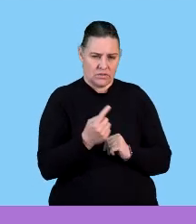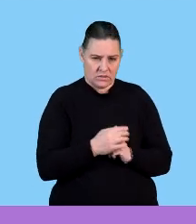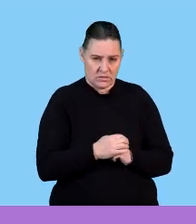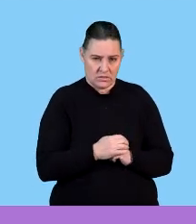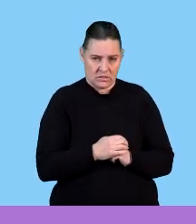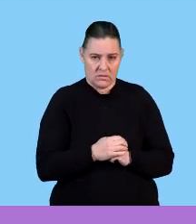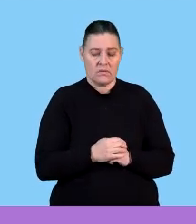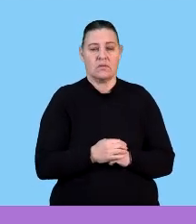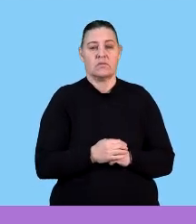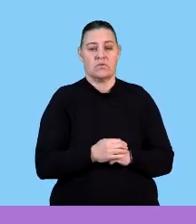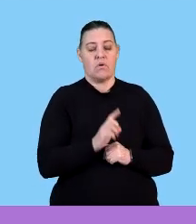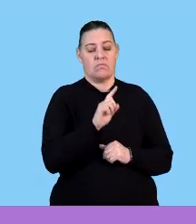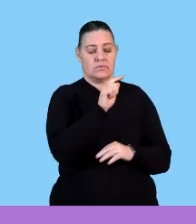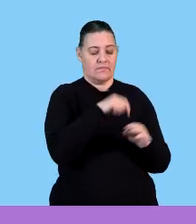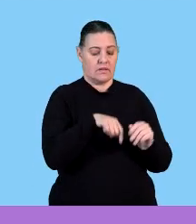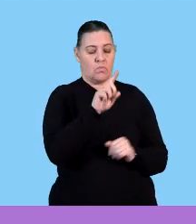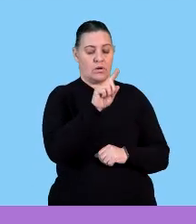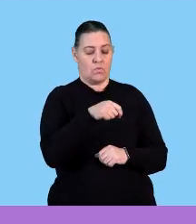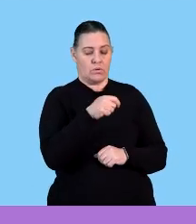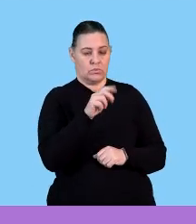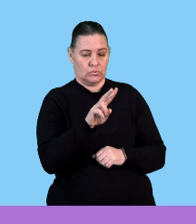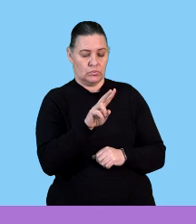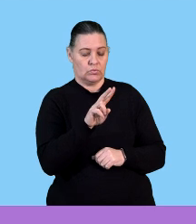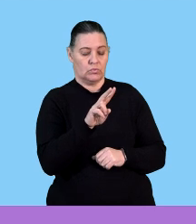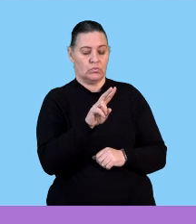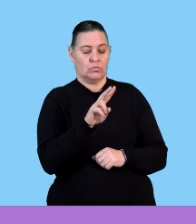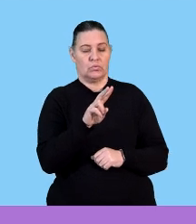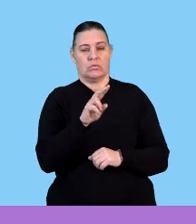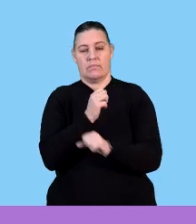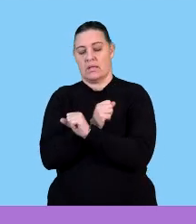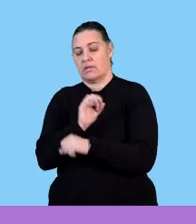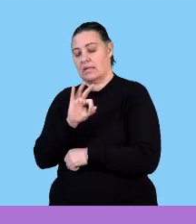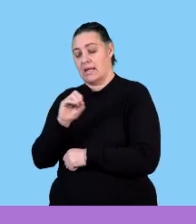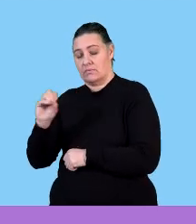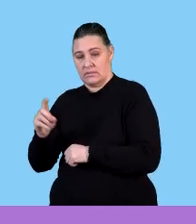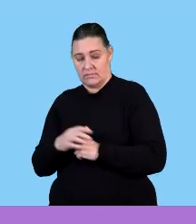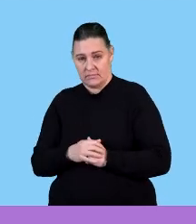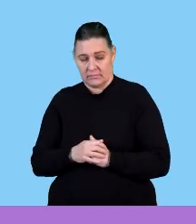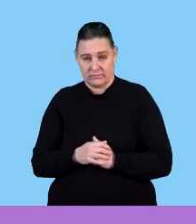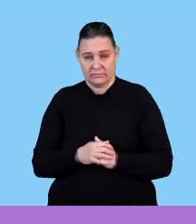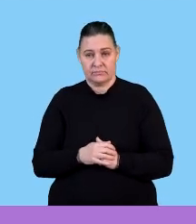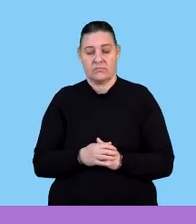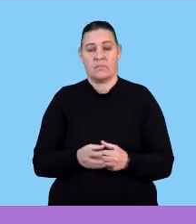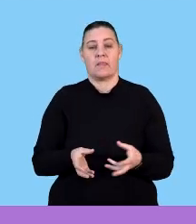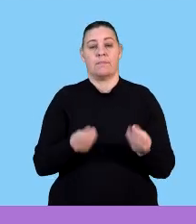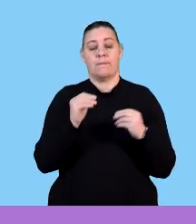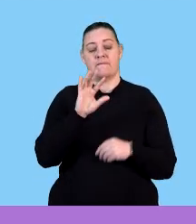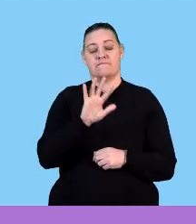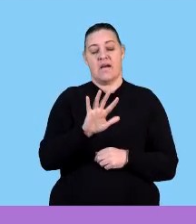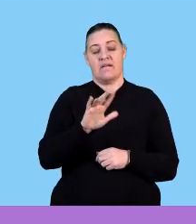first. Division by 1,2, multiply by 300. Okay, and I